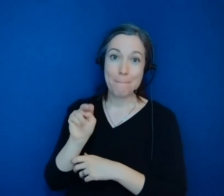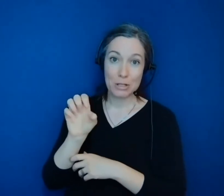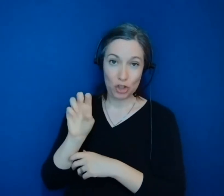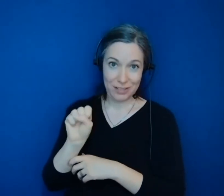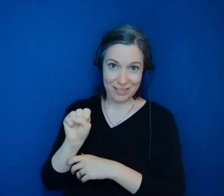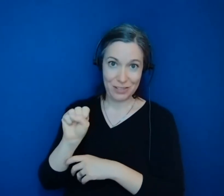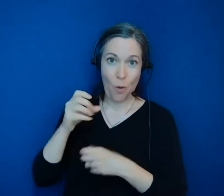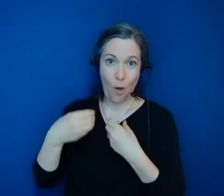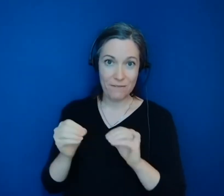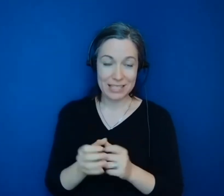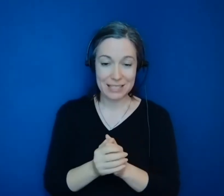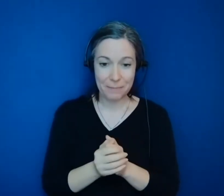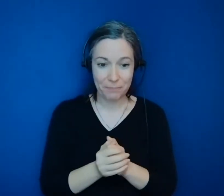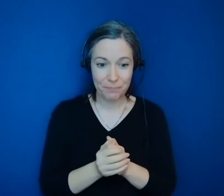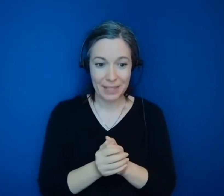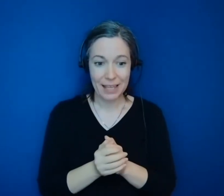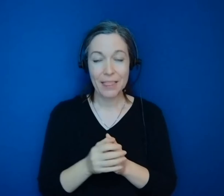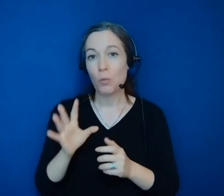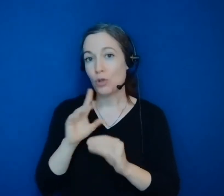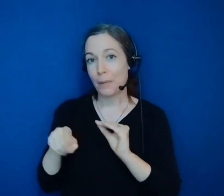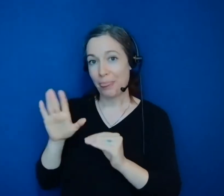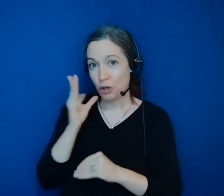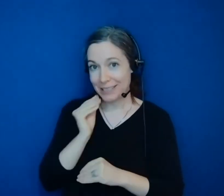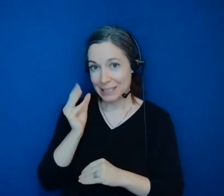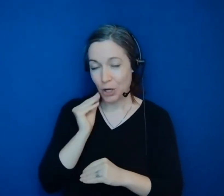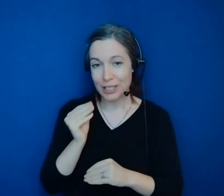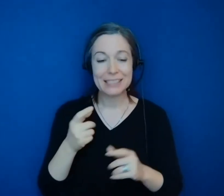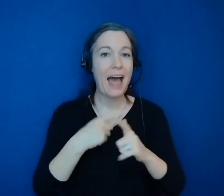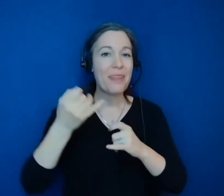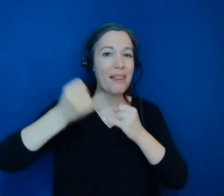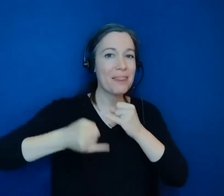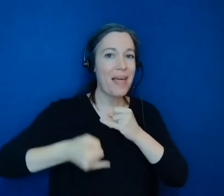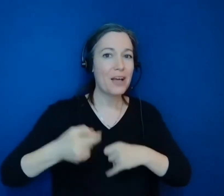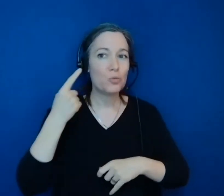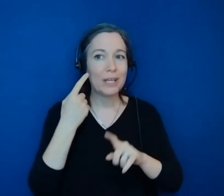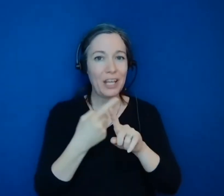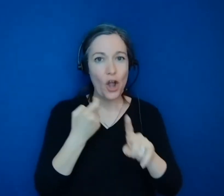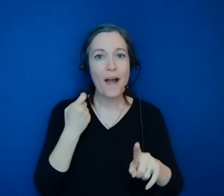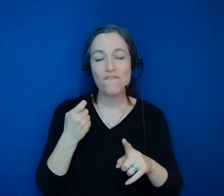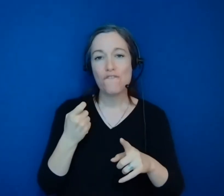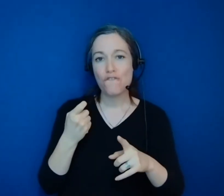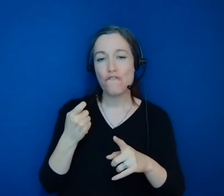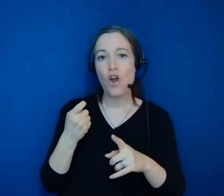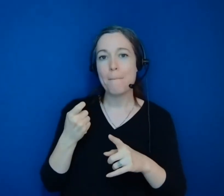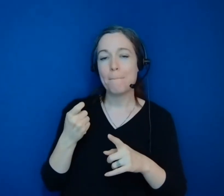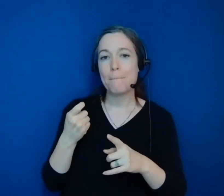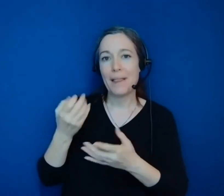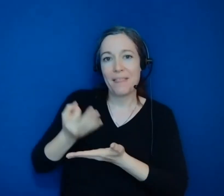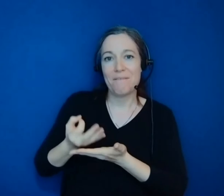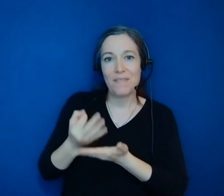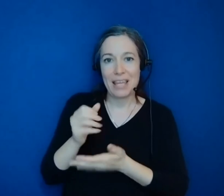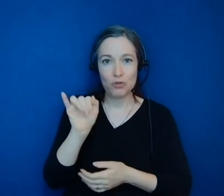presentation from Shelby Metzger, who's assistant director of financial aid. Feel free to please use the chat throughout the event we have